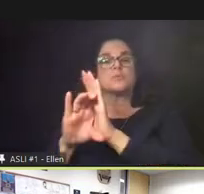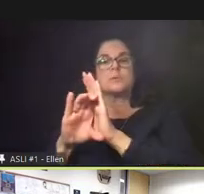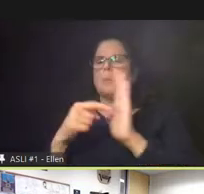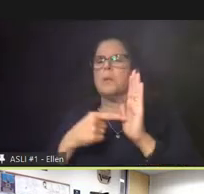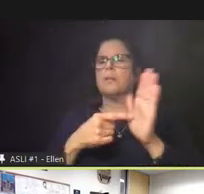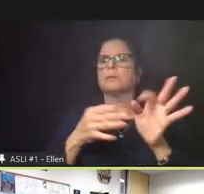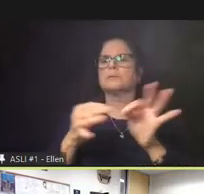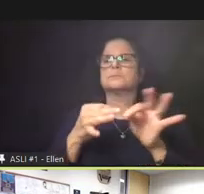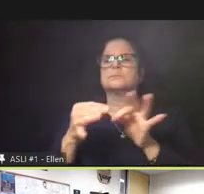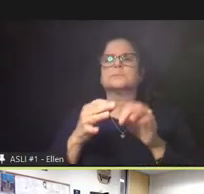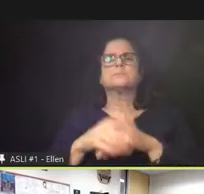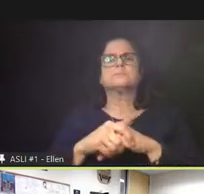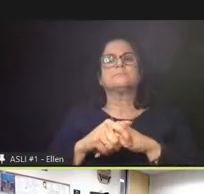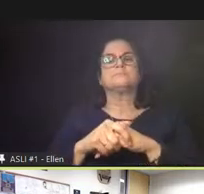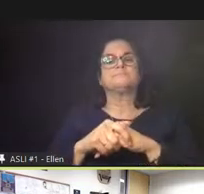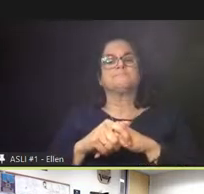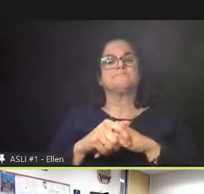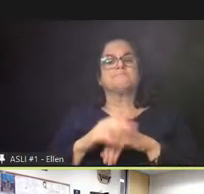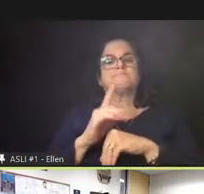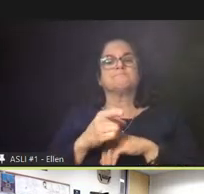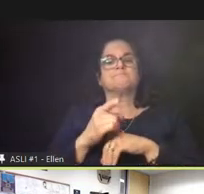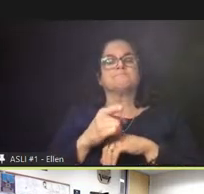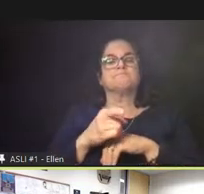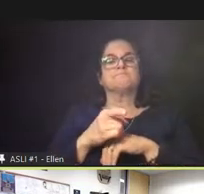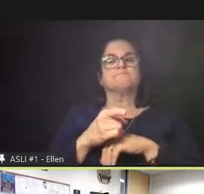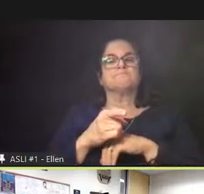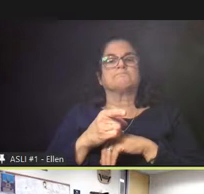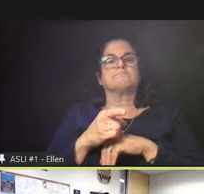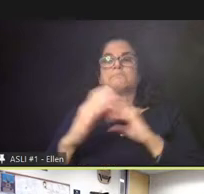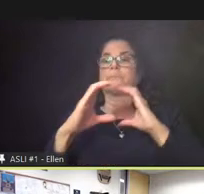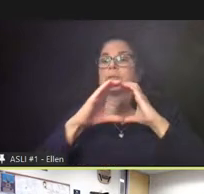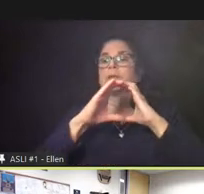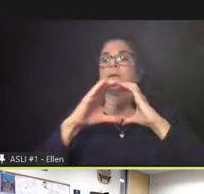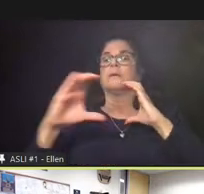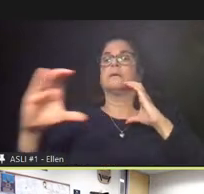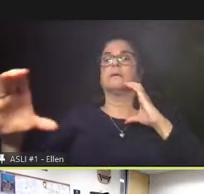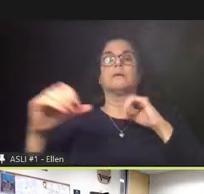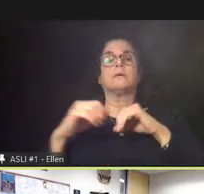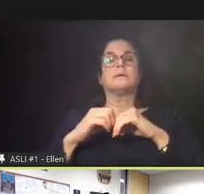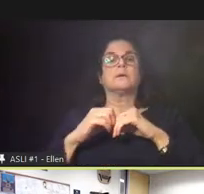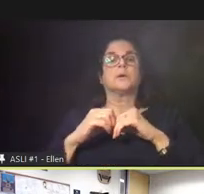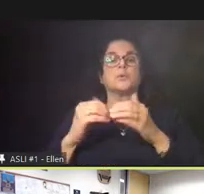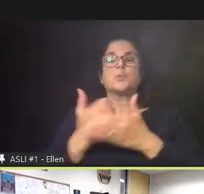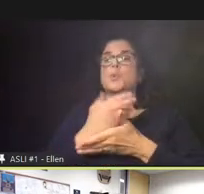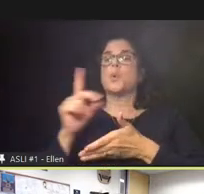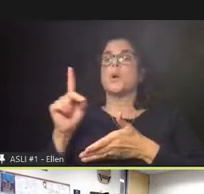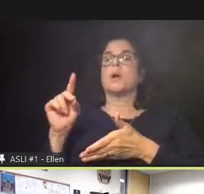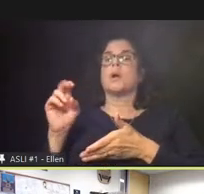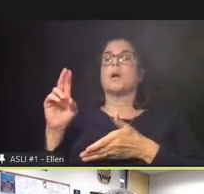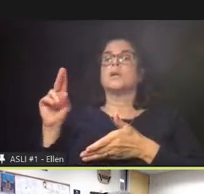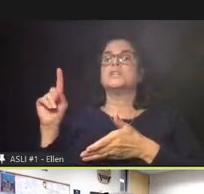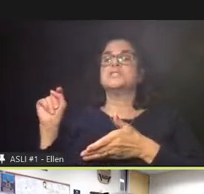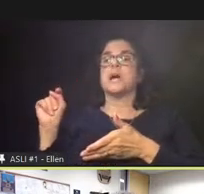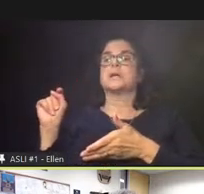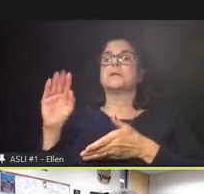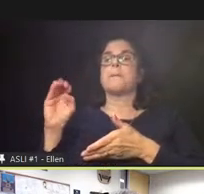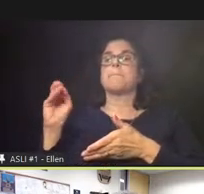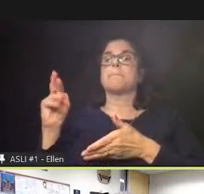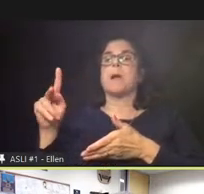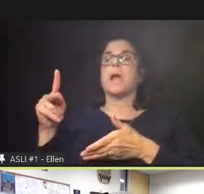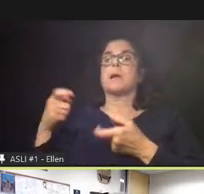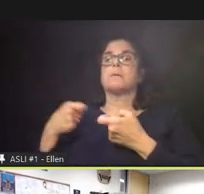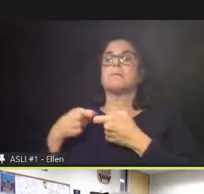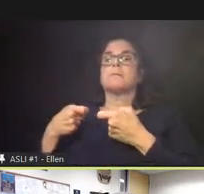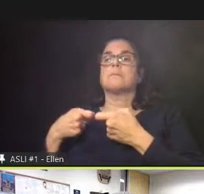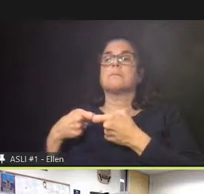going on. So this is the in the canal tie house, we're actually installing a new duct bank in the subway that will allow us to feed power to the various